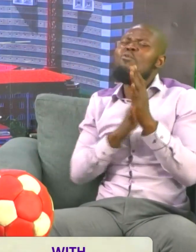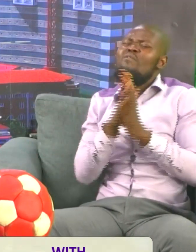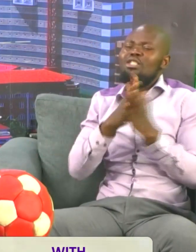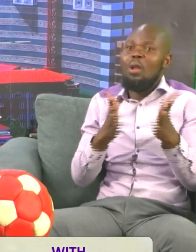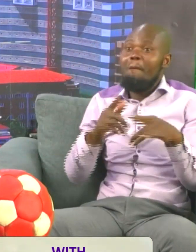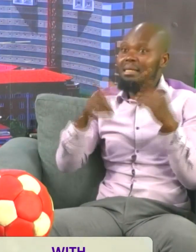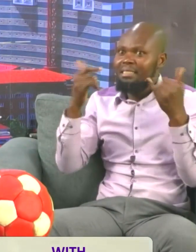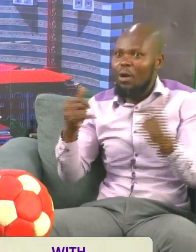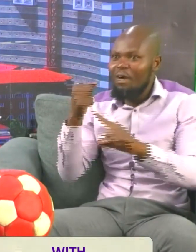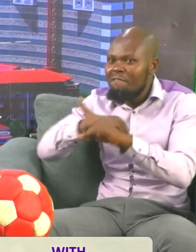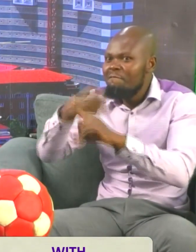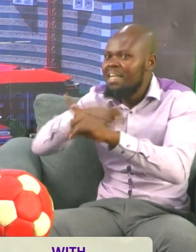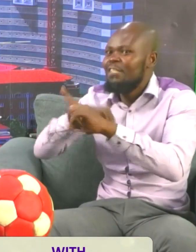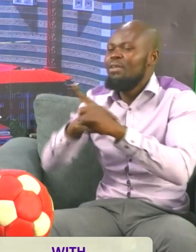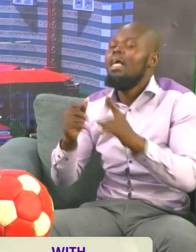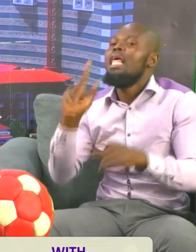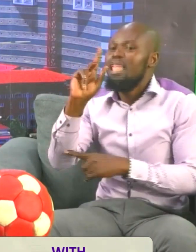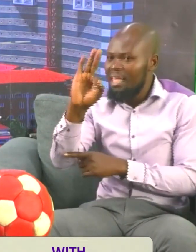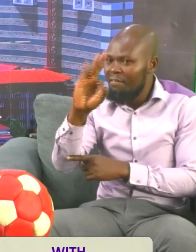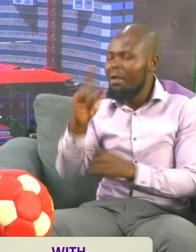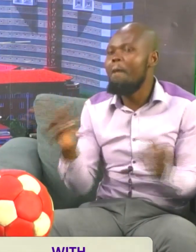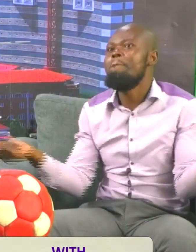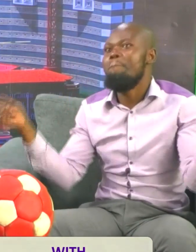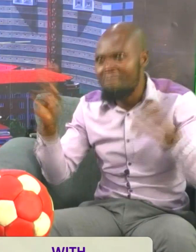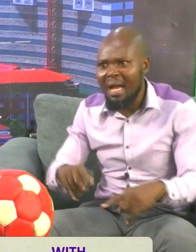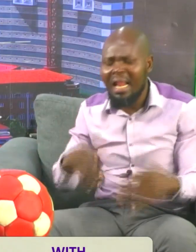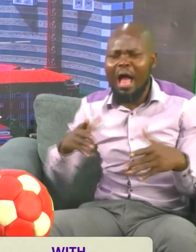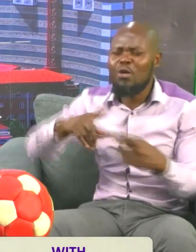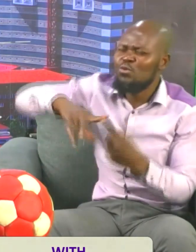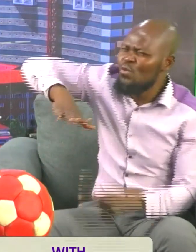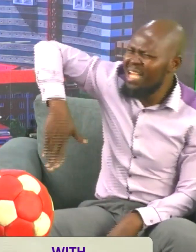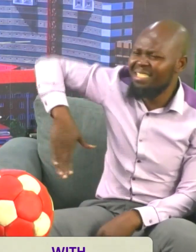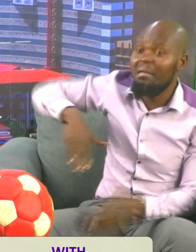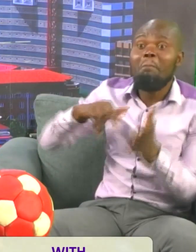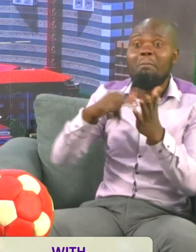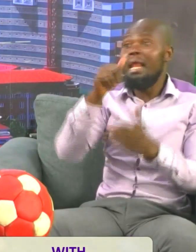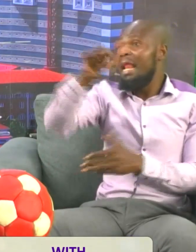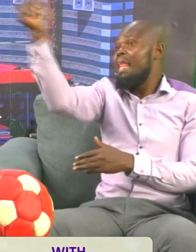of Croatia. But I think next time, yes, Croatia, I think maybe